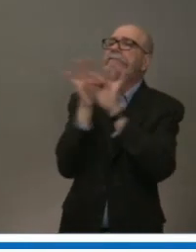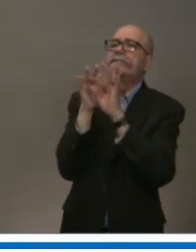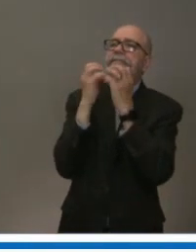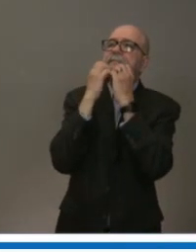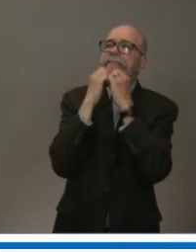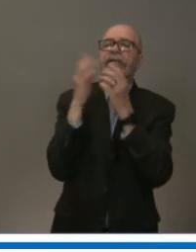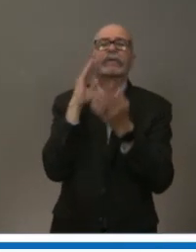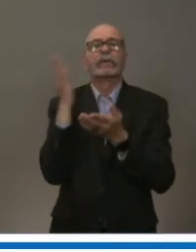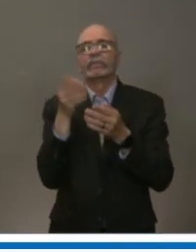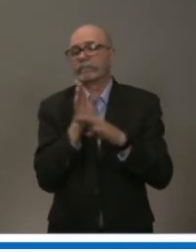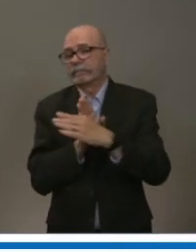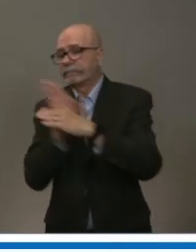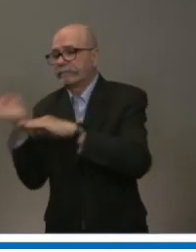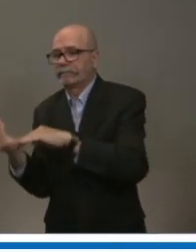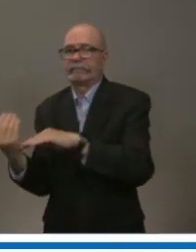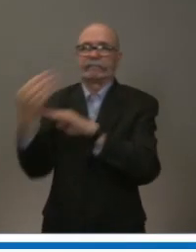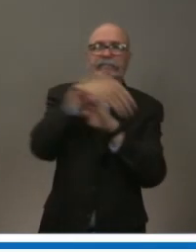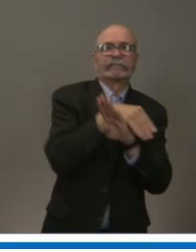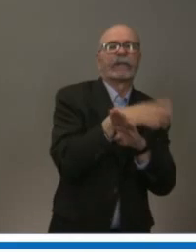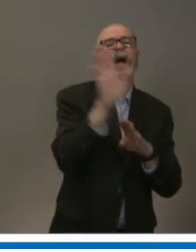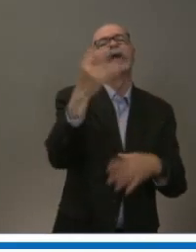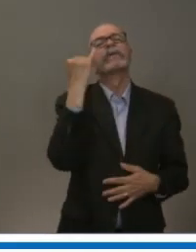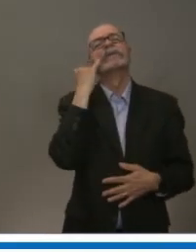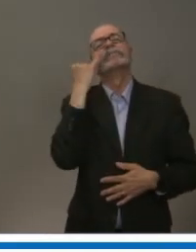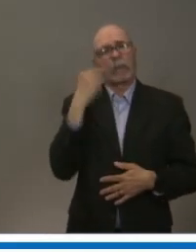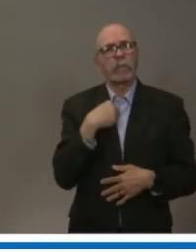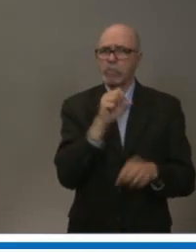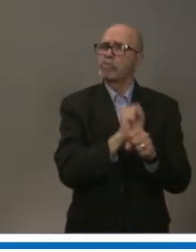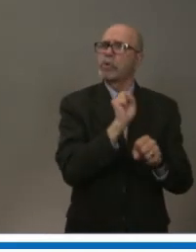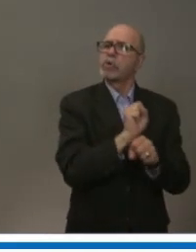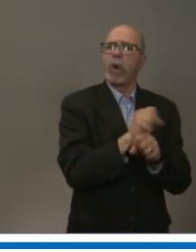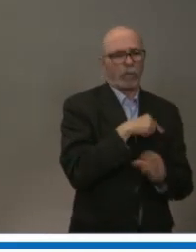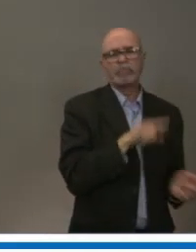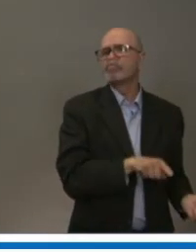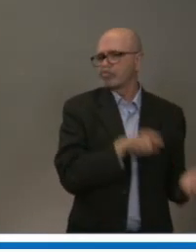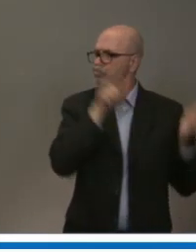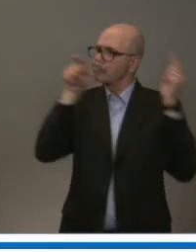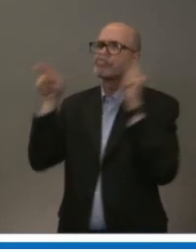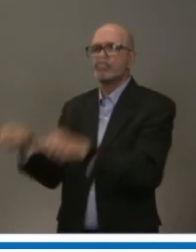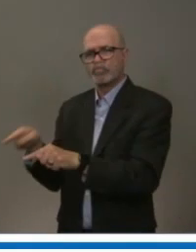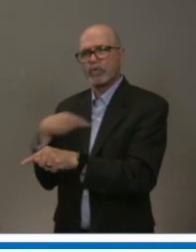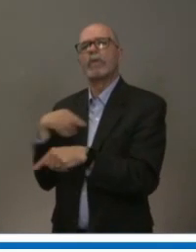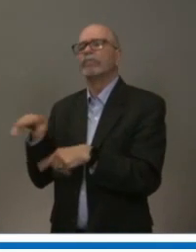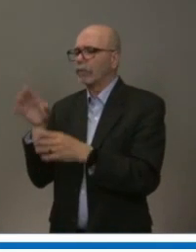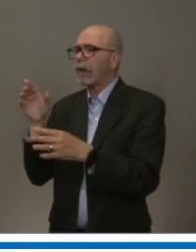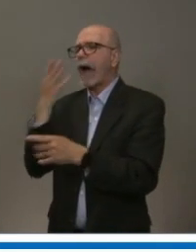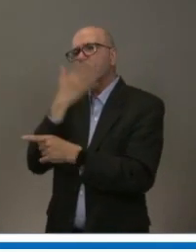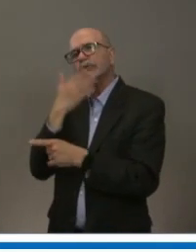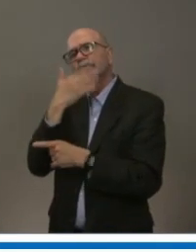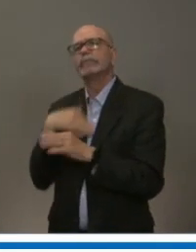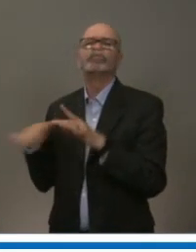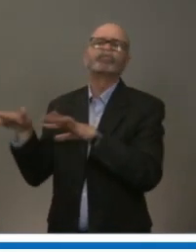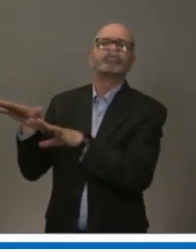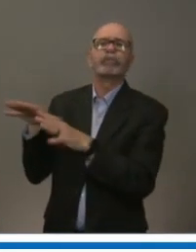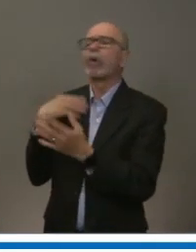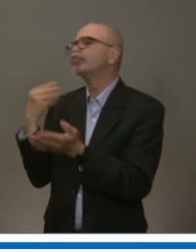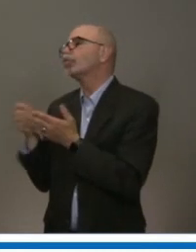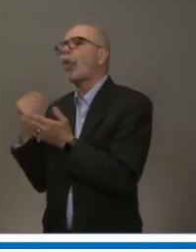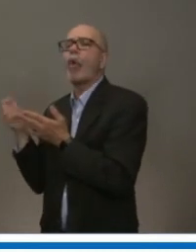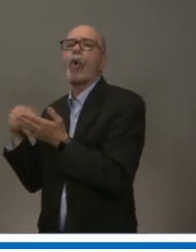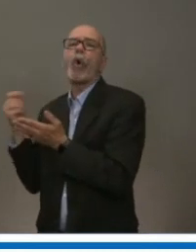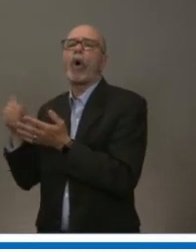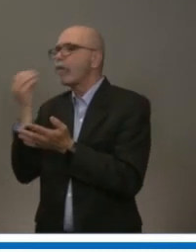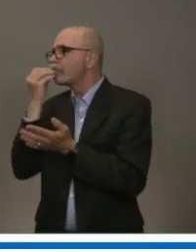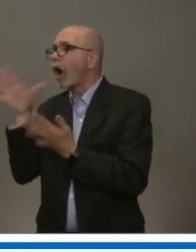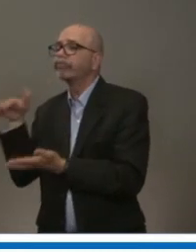workers stops at a store either on the way to work or the way back from work, again, are they breaking the order? We